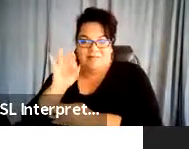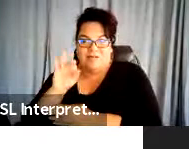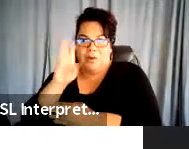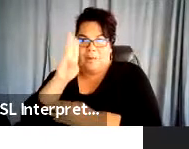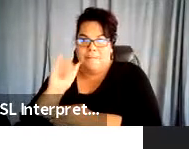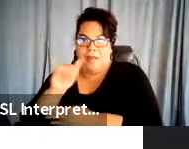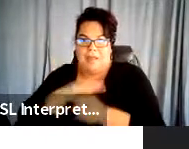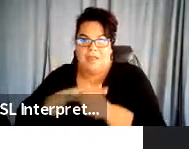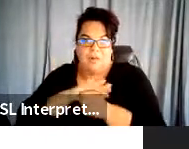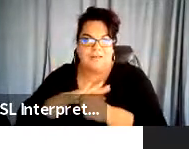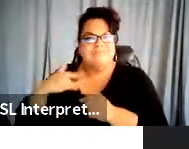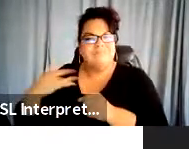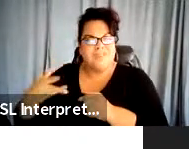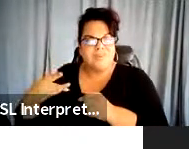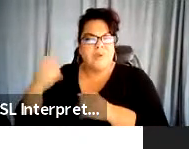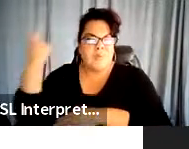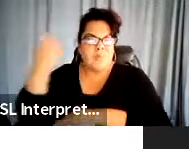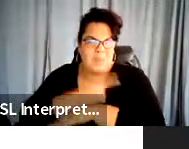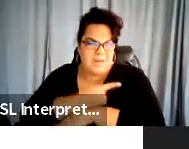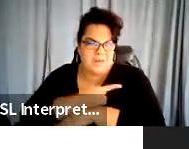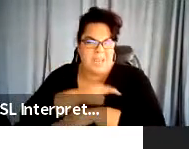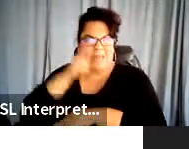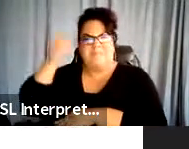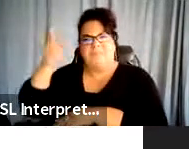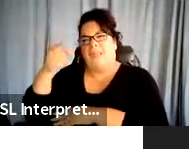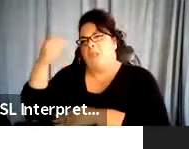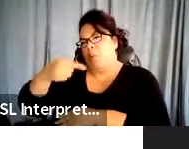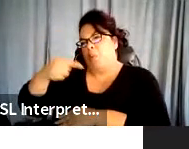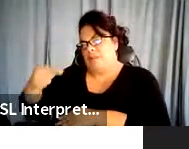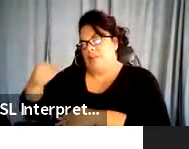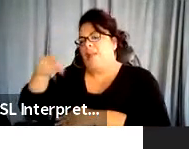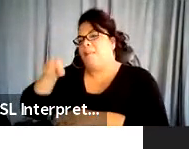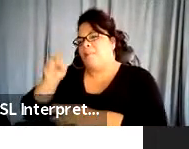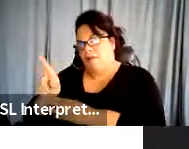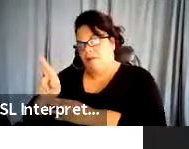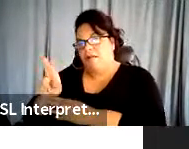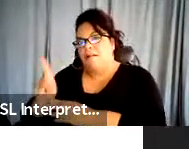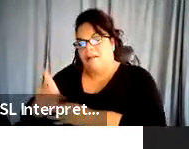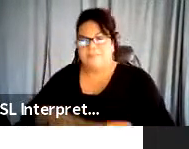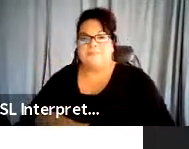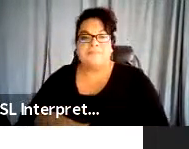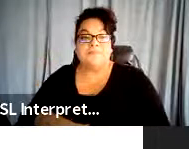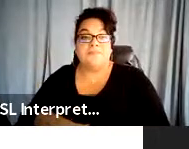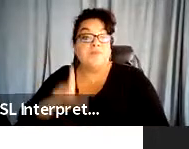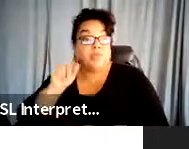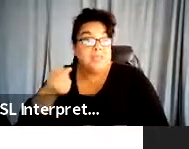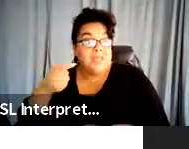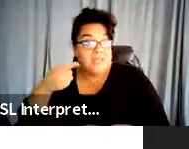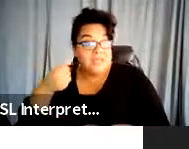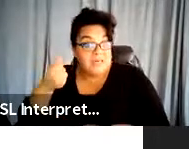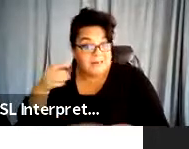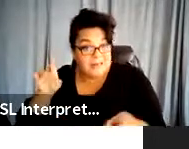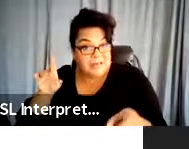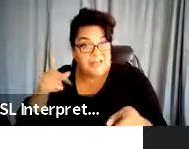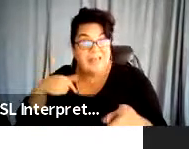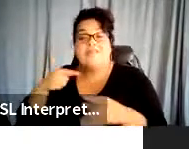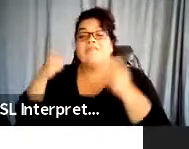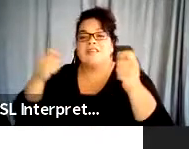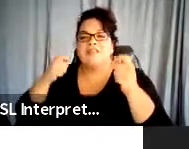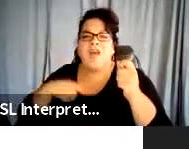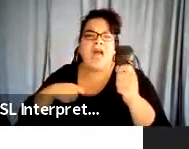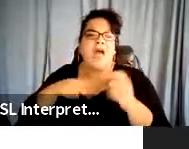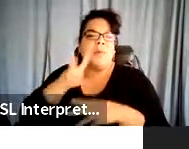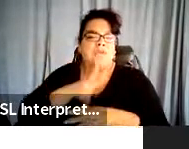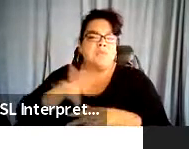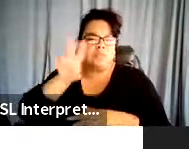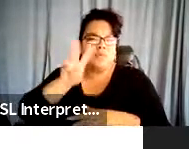the county fair building in Golden Gate Park. Our 2019 festival had about 240 exhibitors